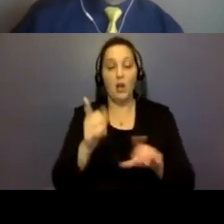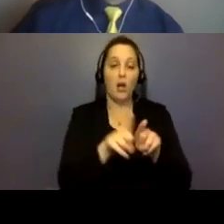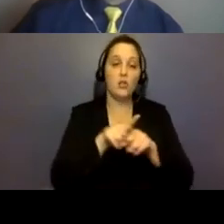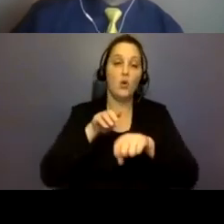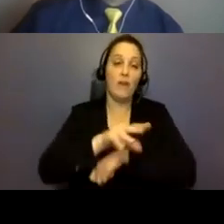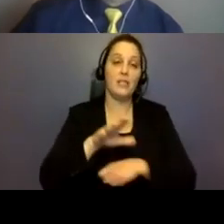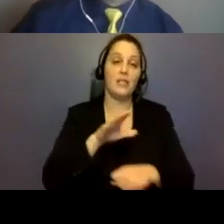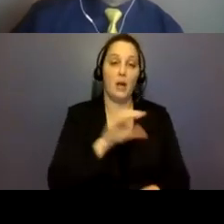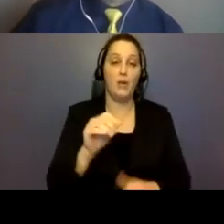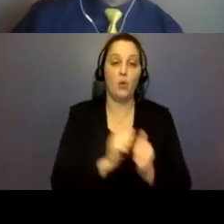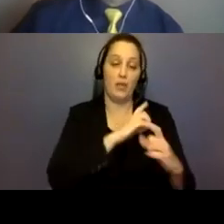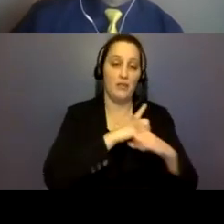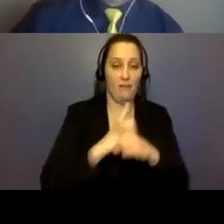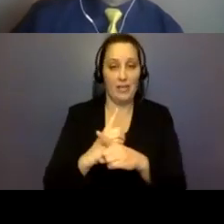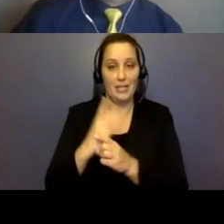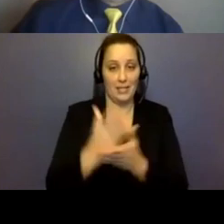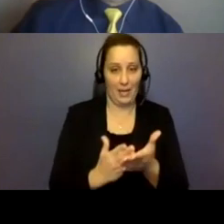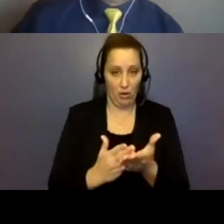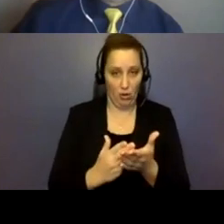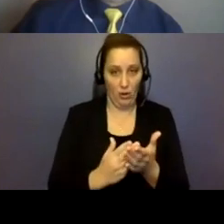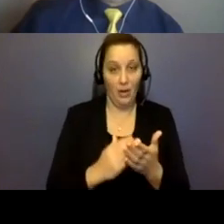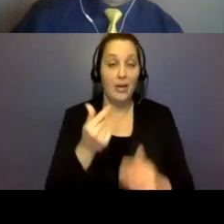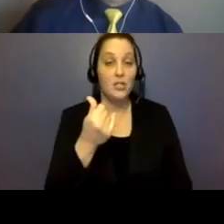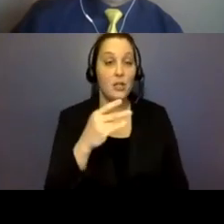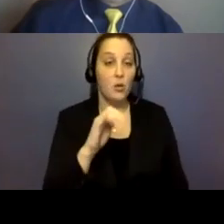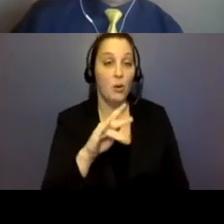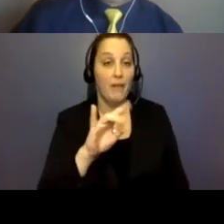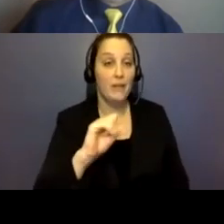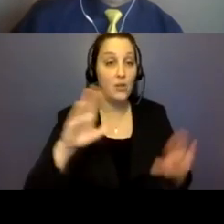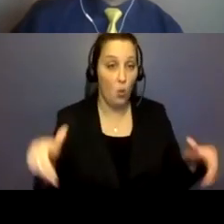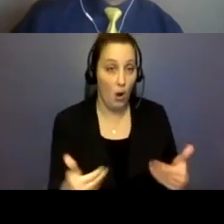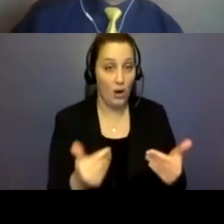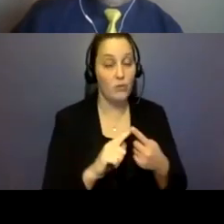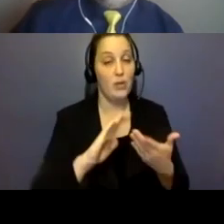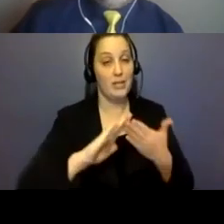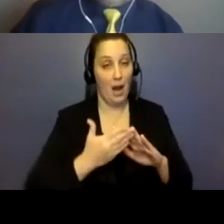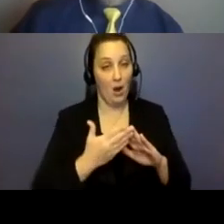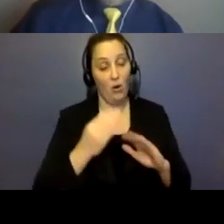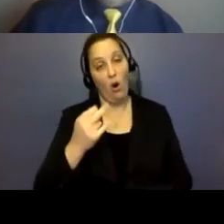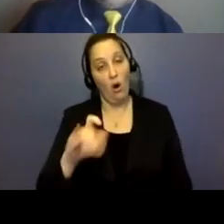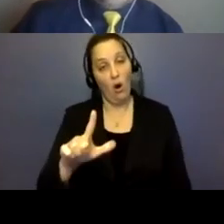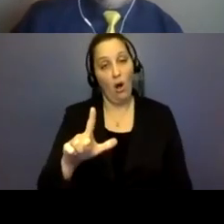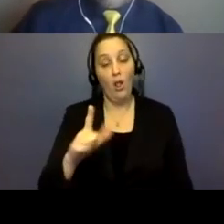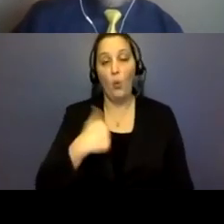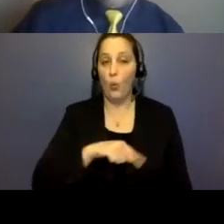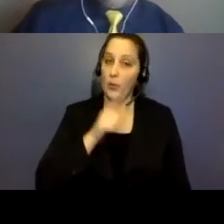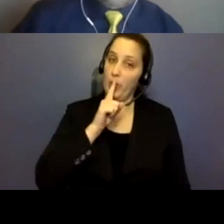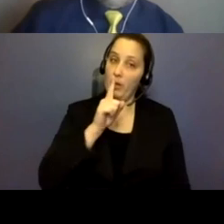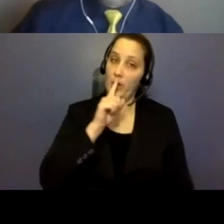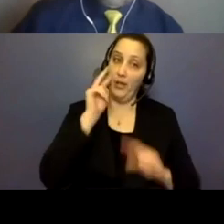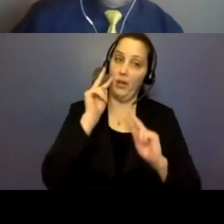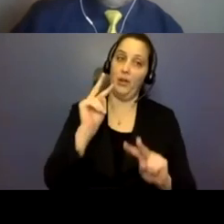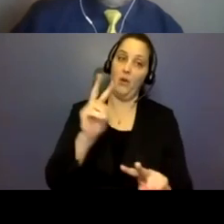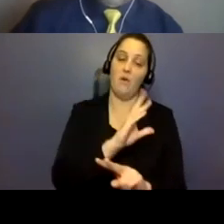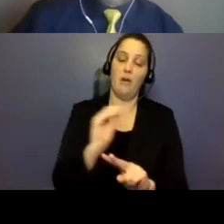companies in the defense sector. General Bivens, welcome to the town hall, and we really, really look forward